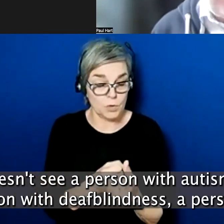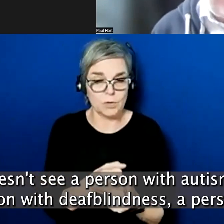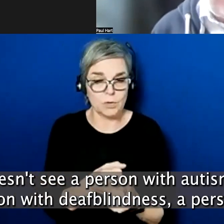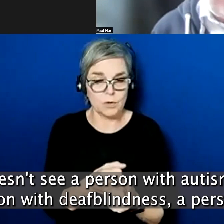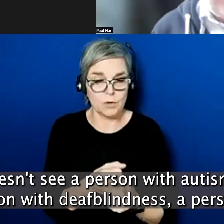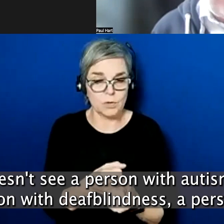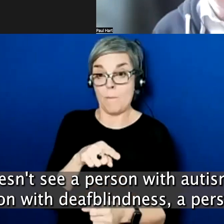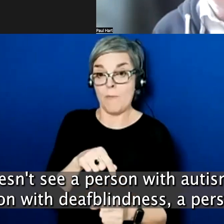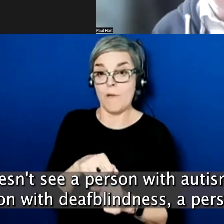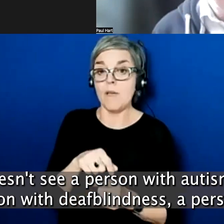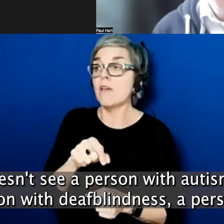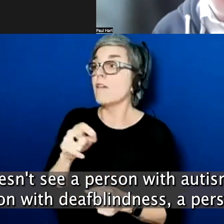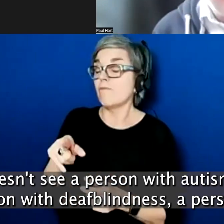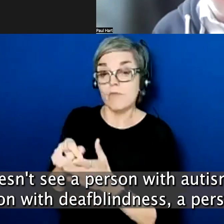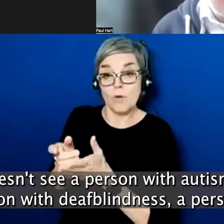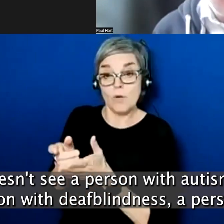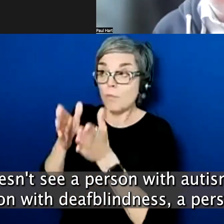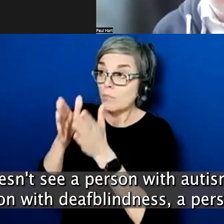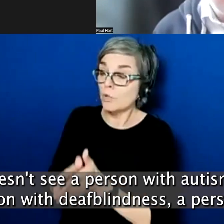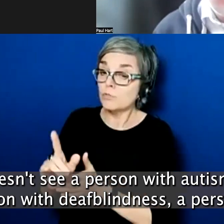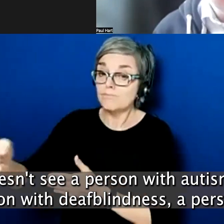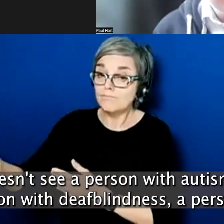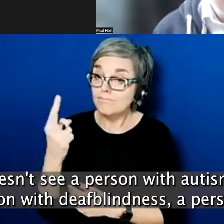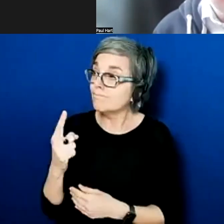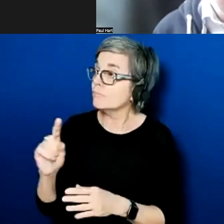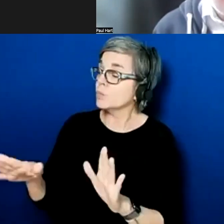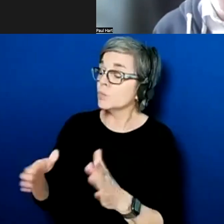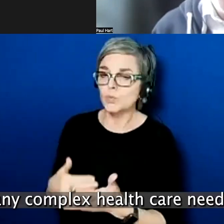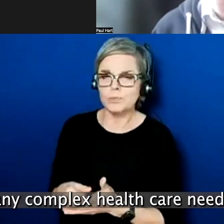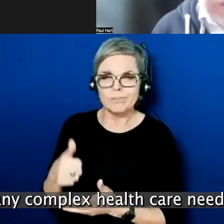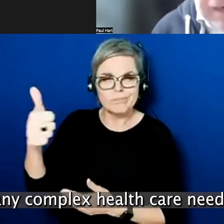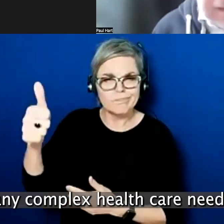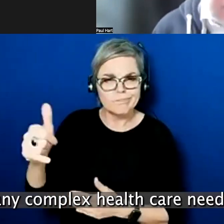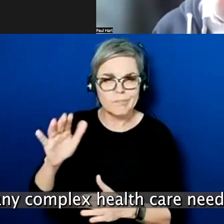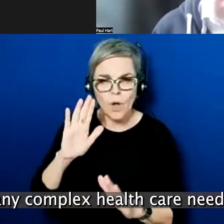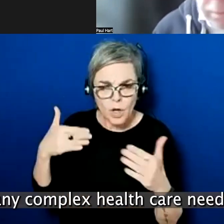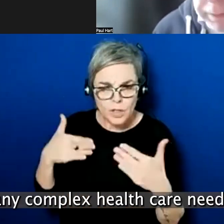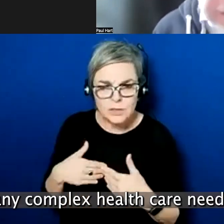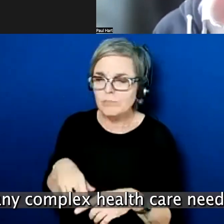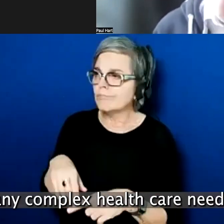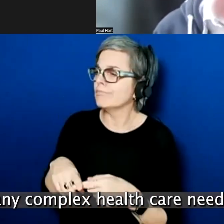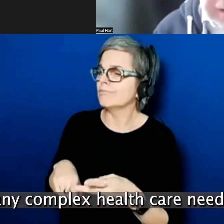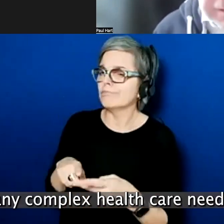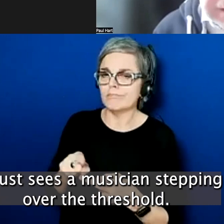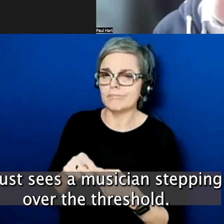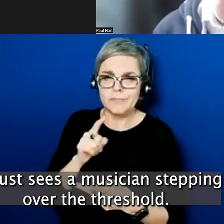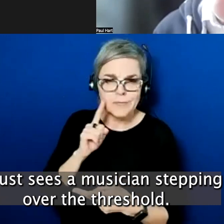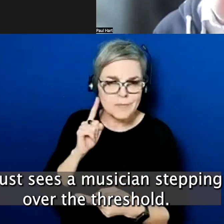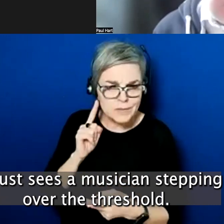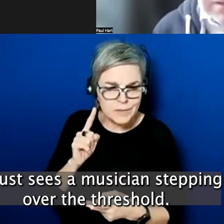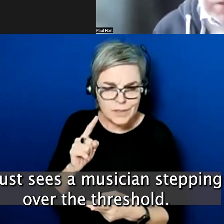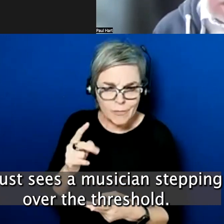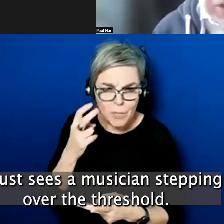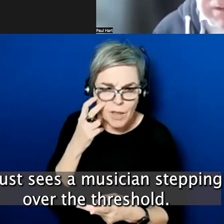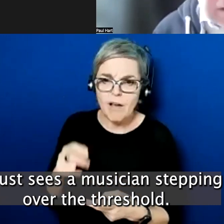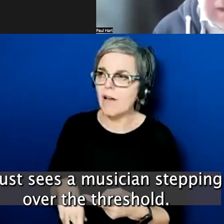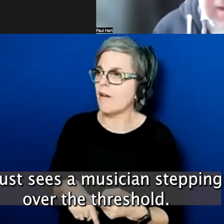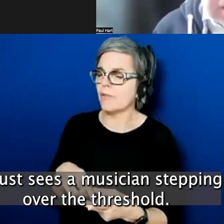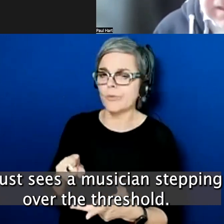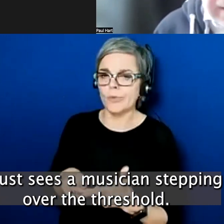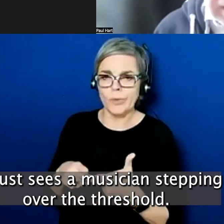with autism, a person with deafblindness, a person with any complex healthcare needs. He just sees a